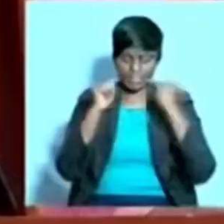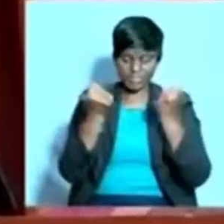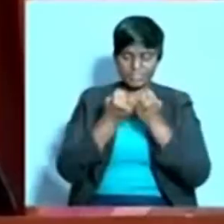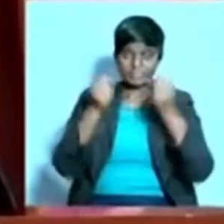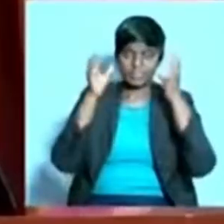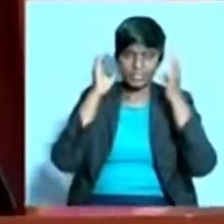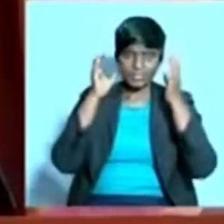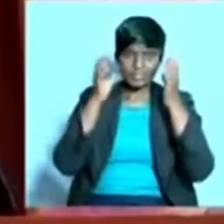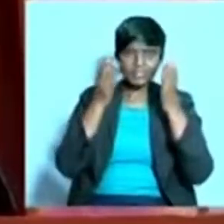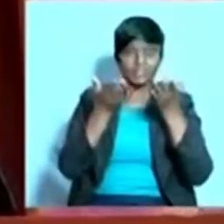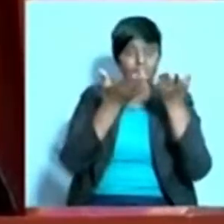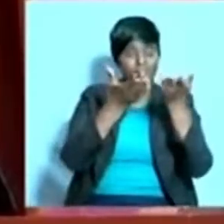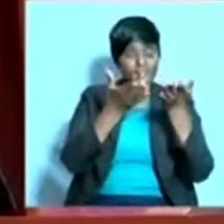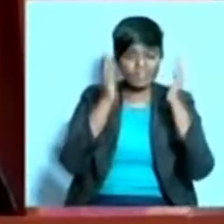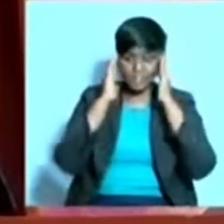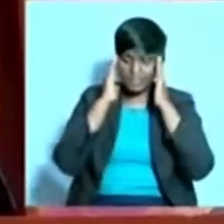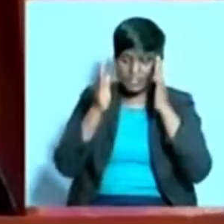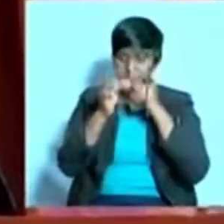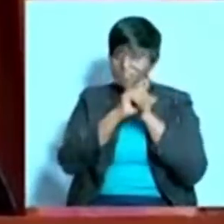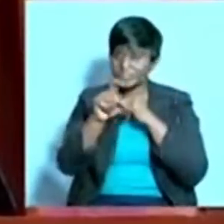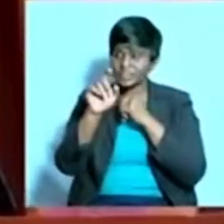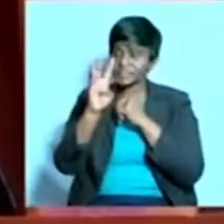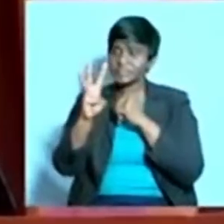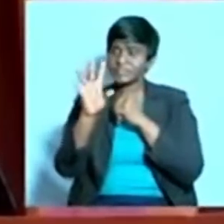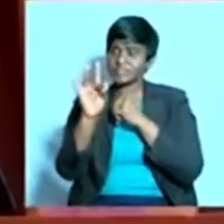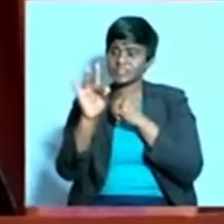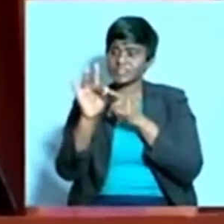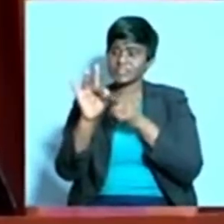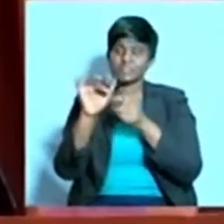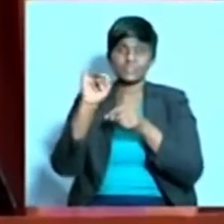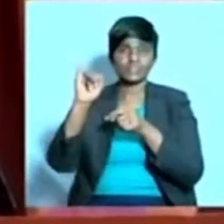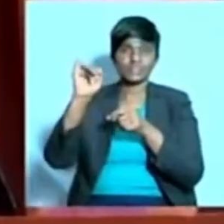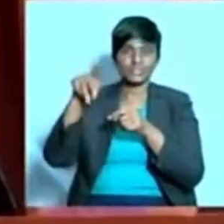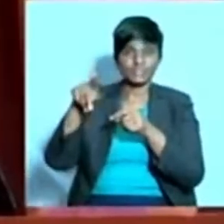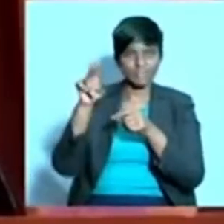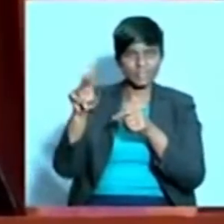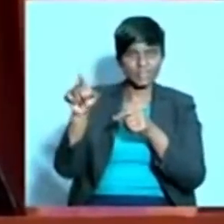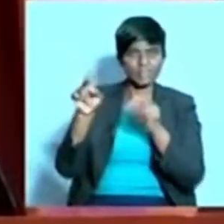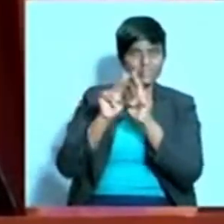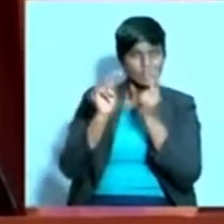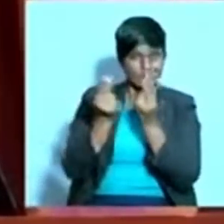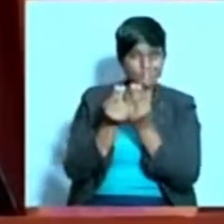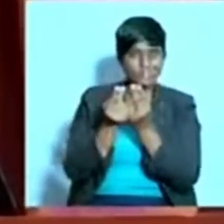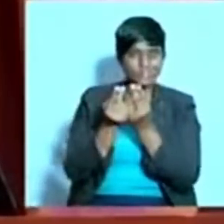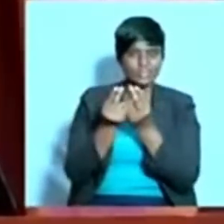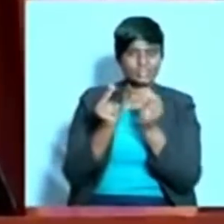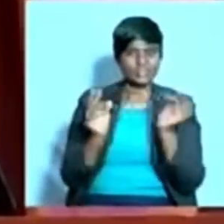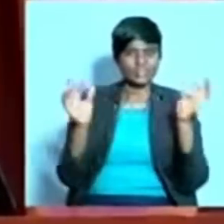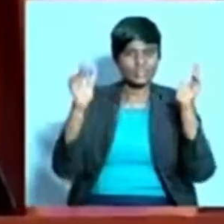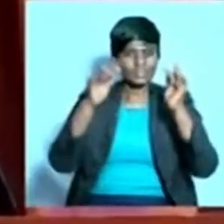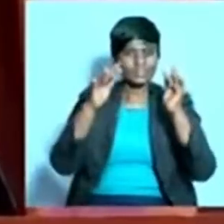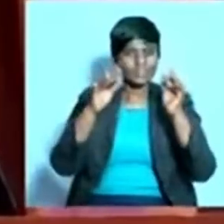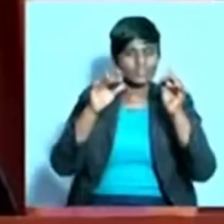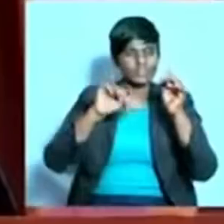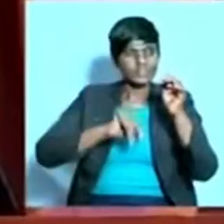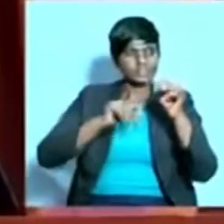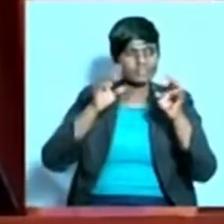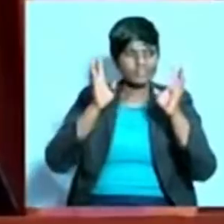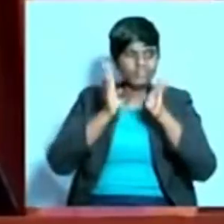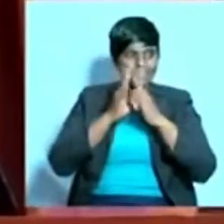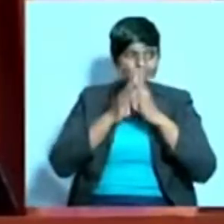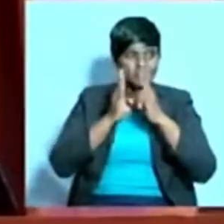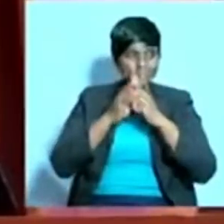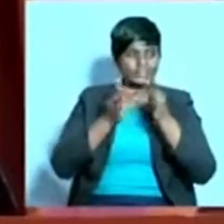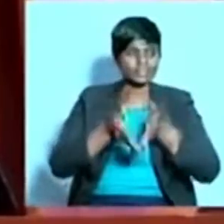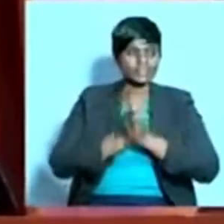that attended the 148th Inter-Parliamentary Union IPU Assembly and related meeting,